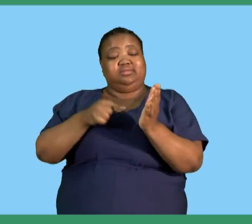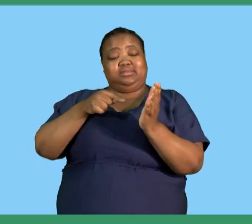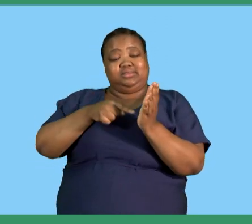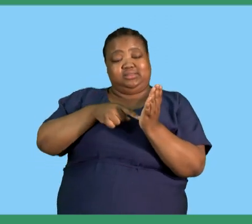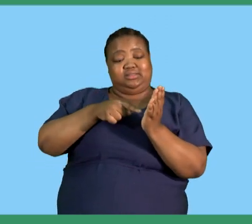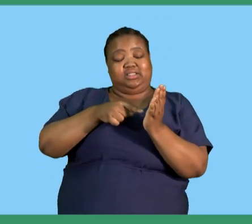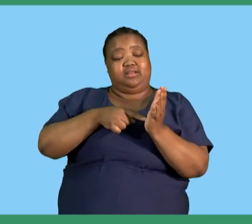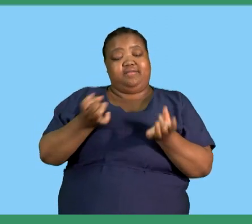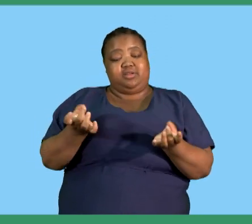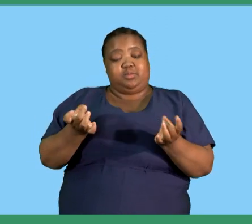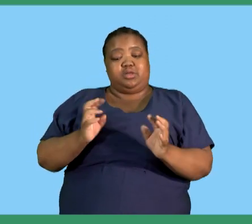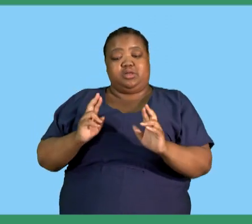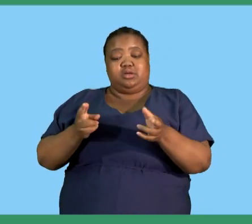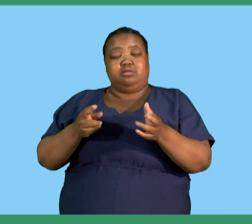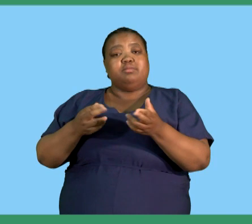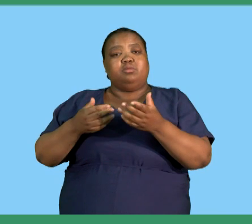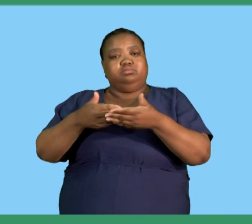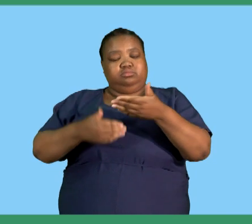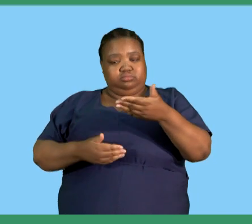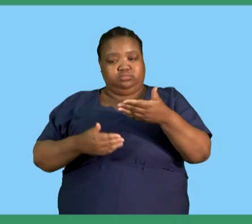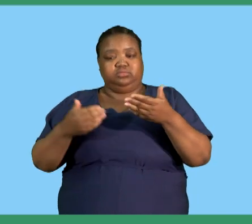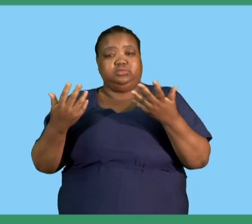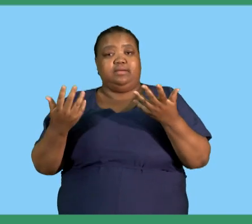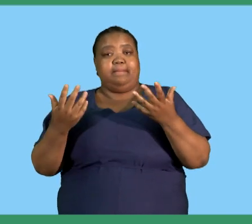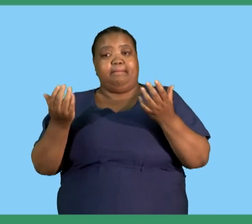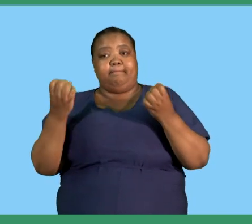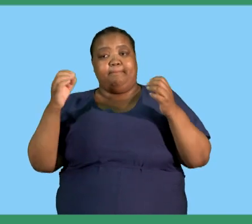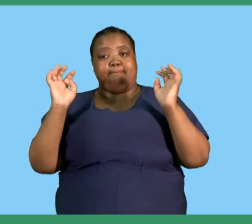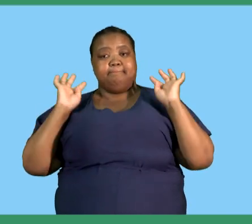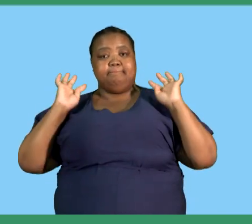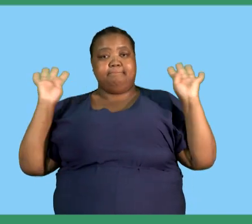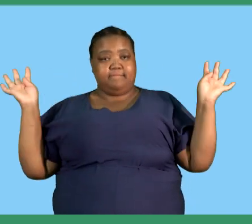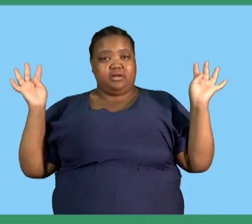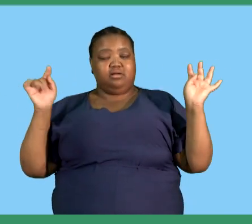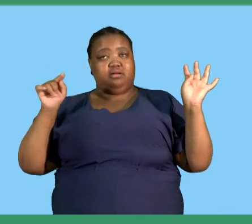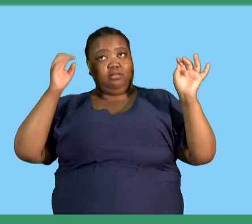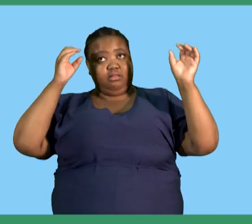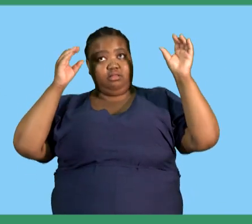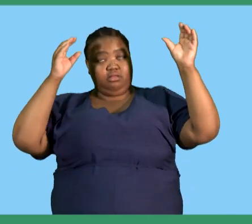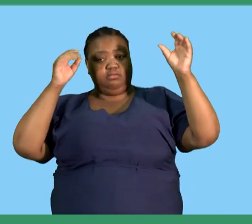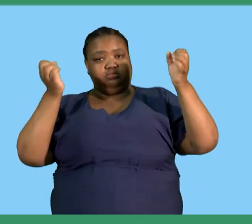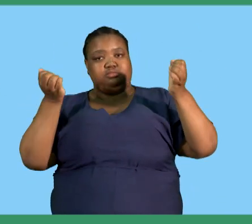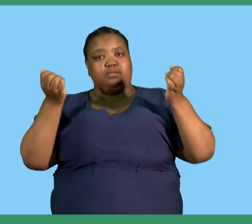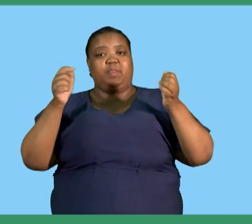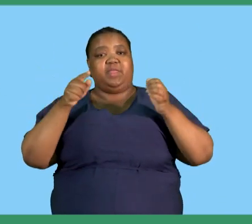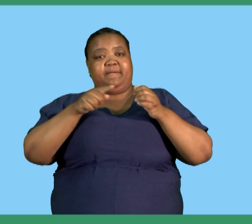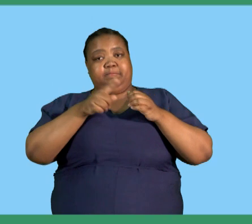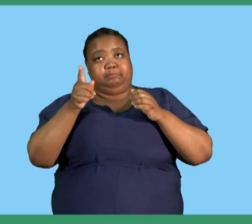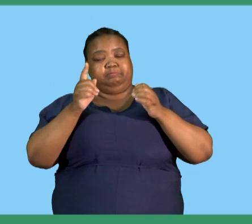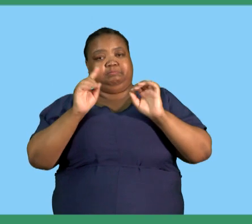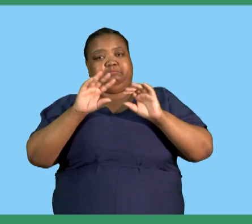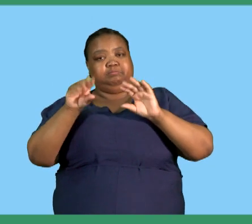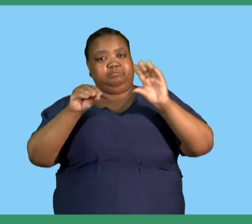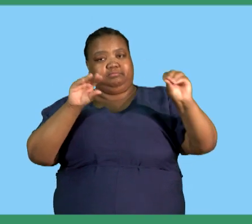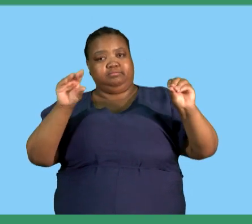questionnaire that is based on the feedback report to the panel members. Right? Remember the panel members, it's your experts. Request